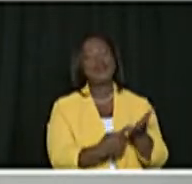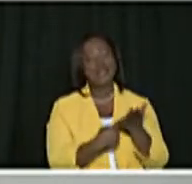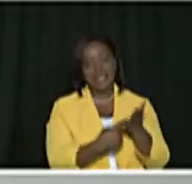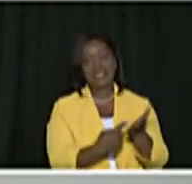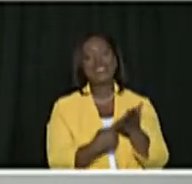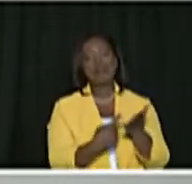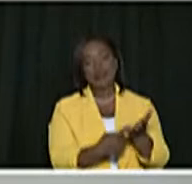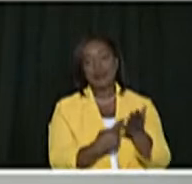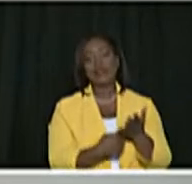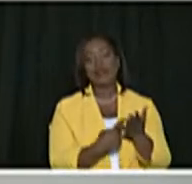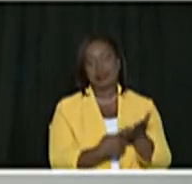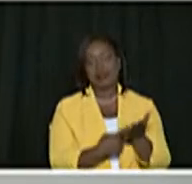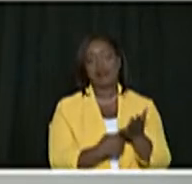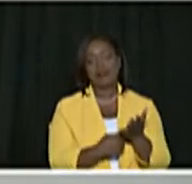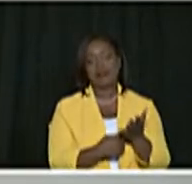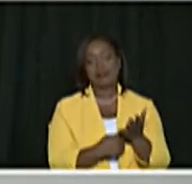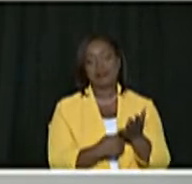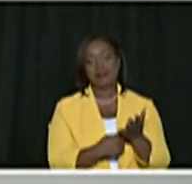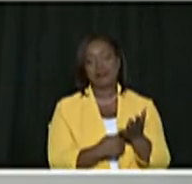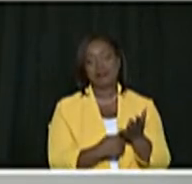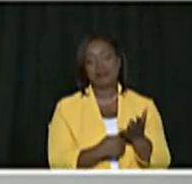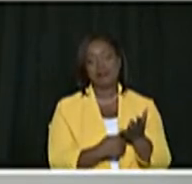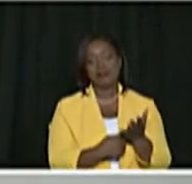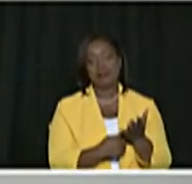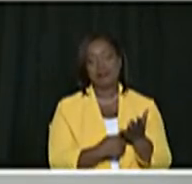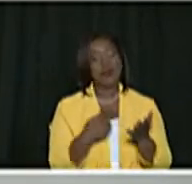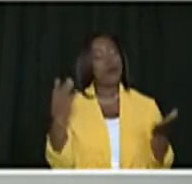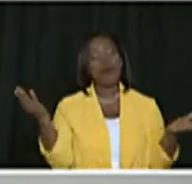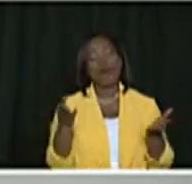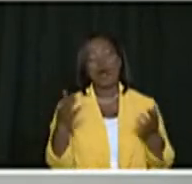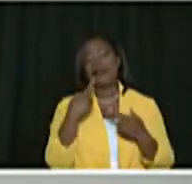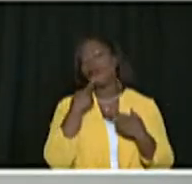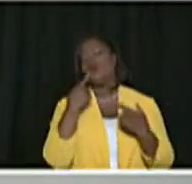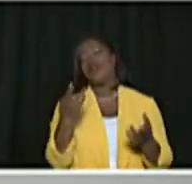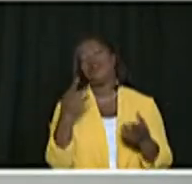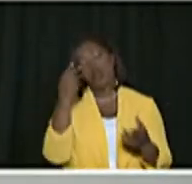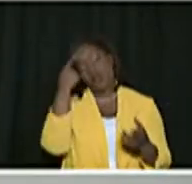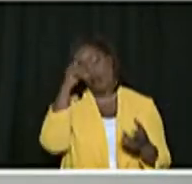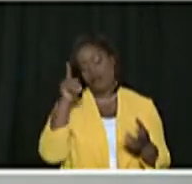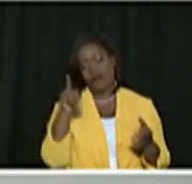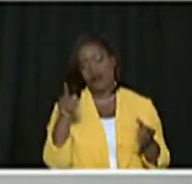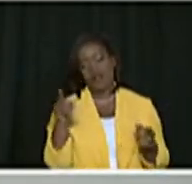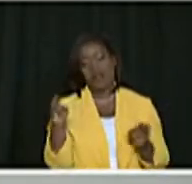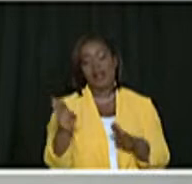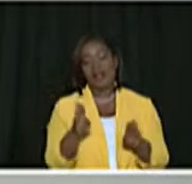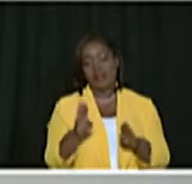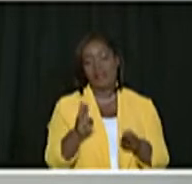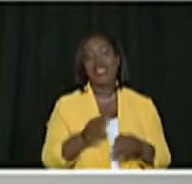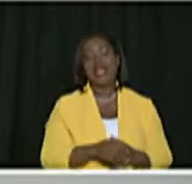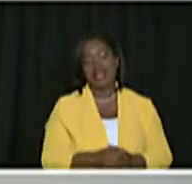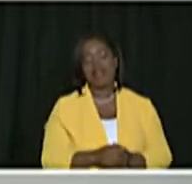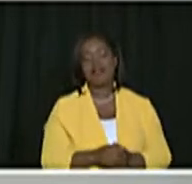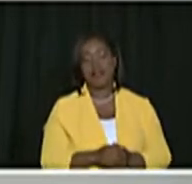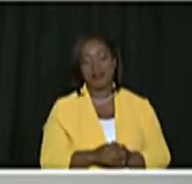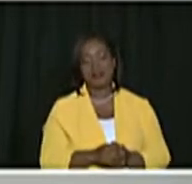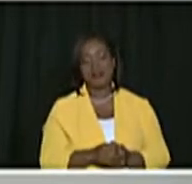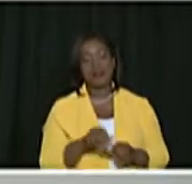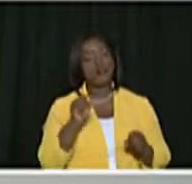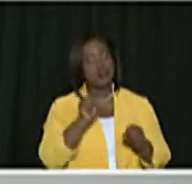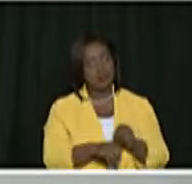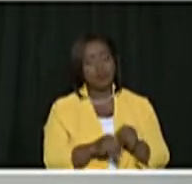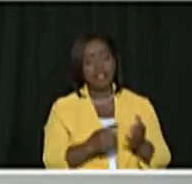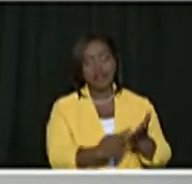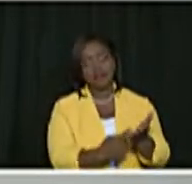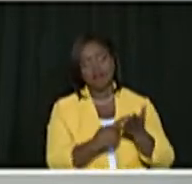something that you don't think that's really appropriate, or that's teaching the value or the virtue that you would like to teach. And so